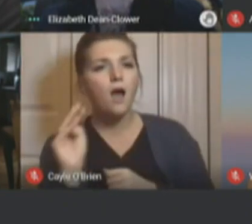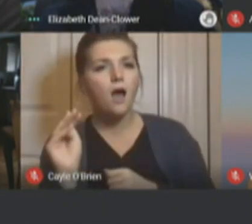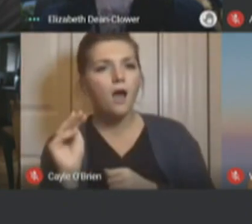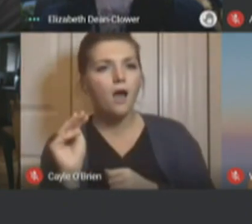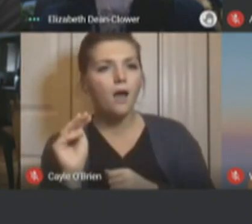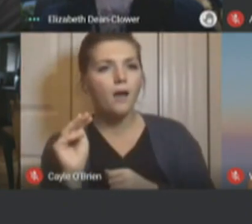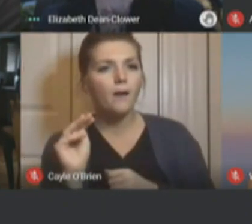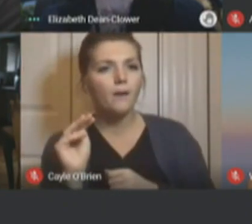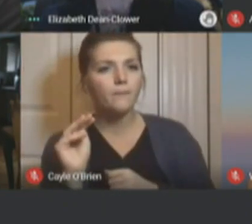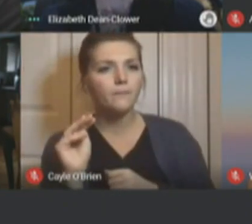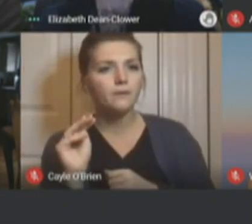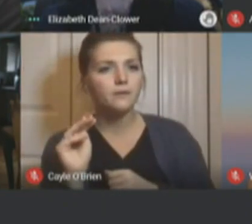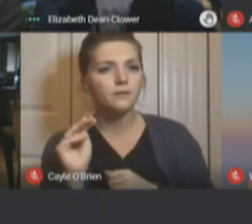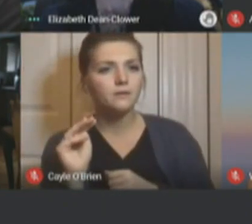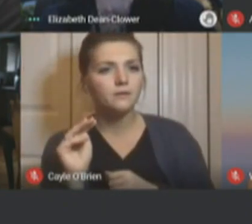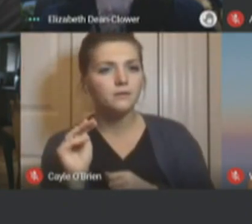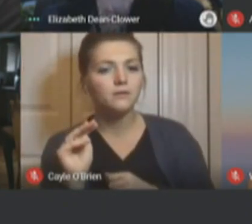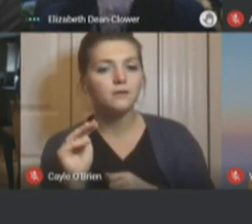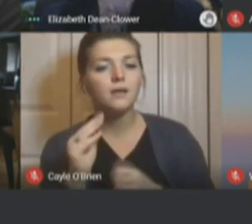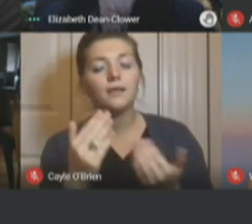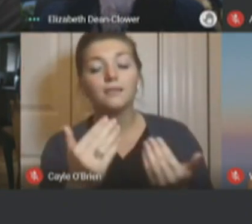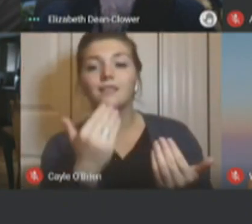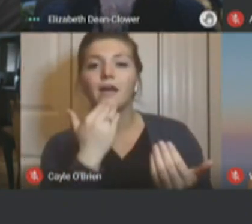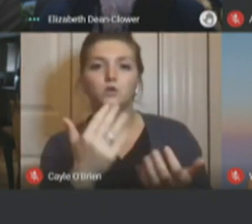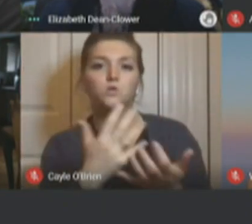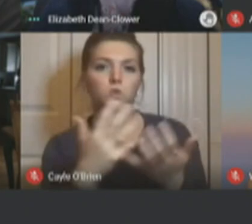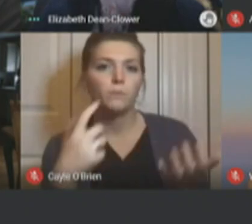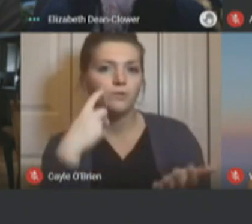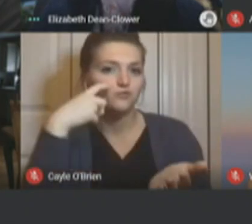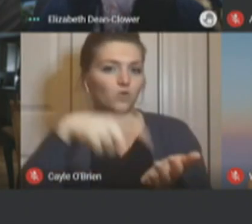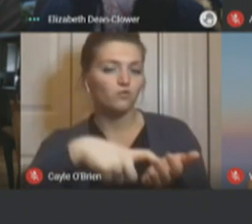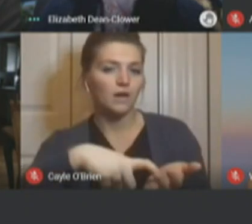Thank you very much for recognizing me.